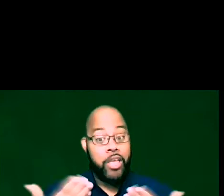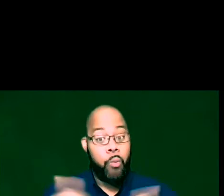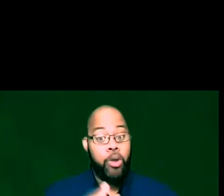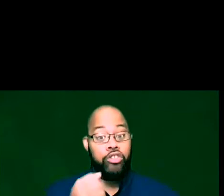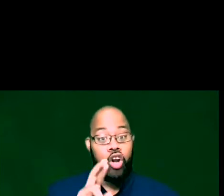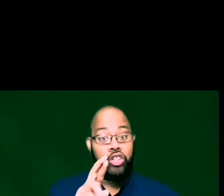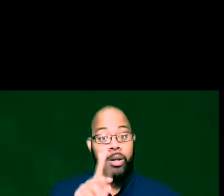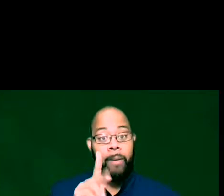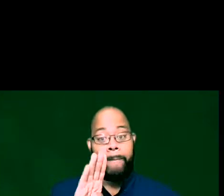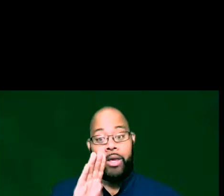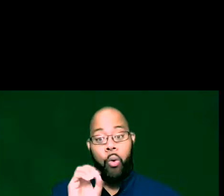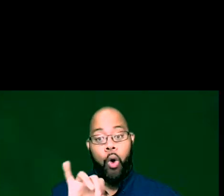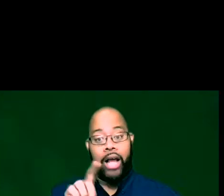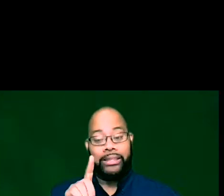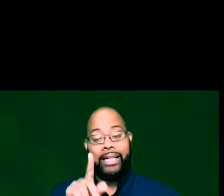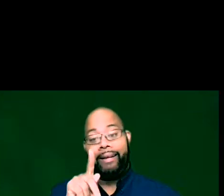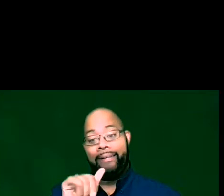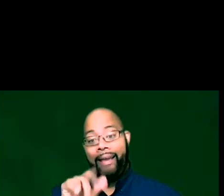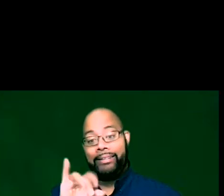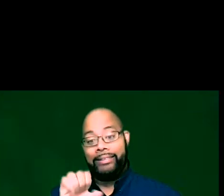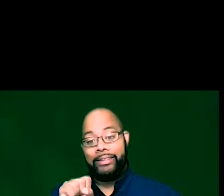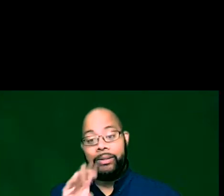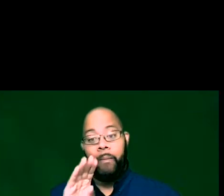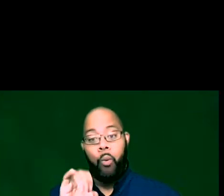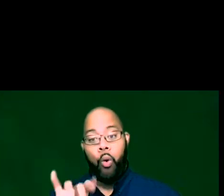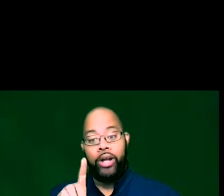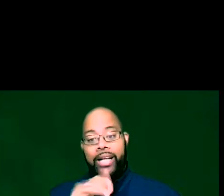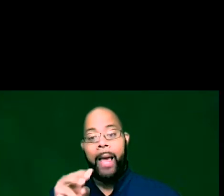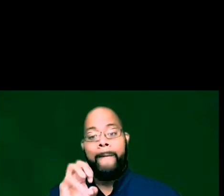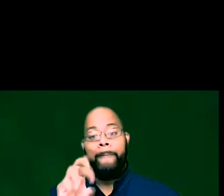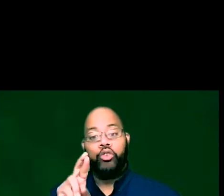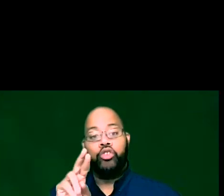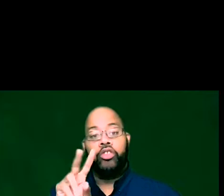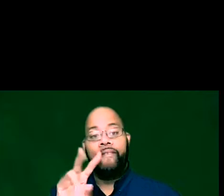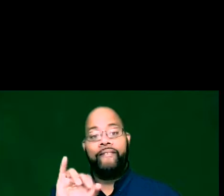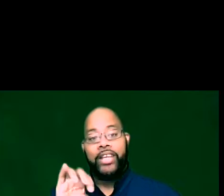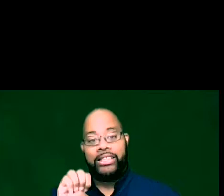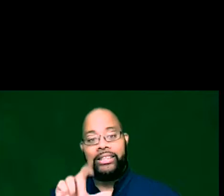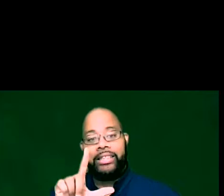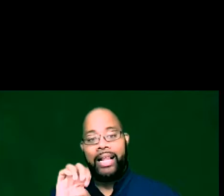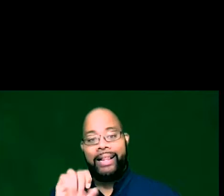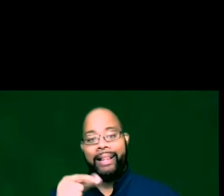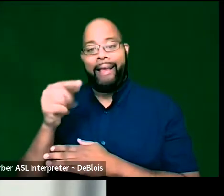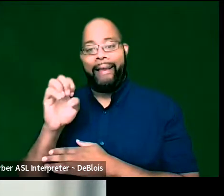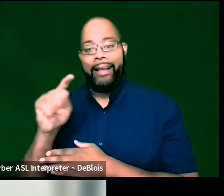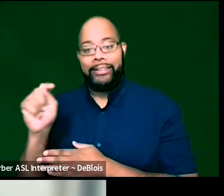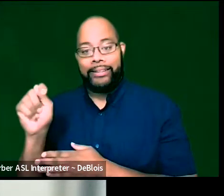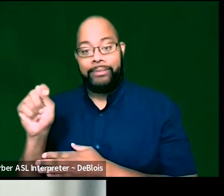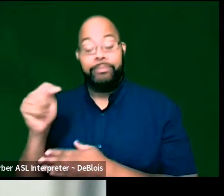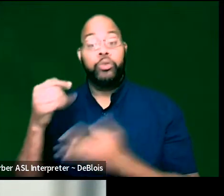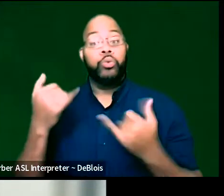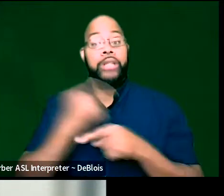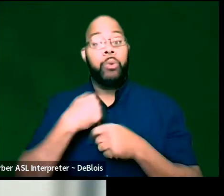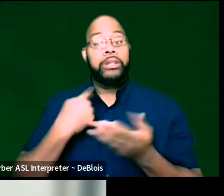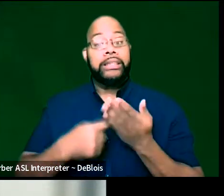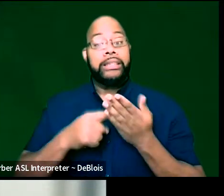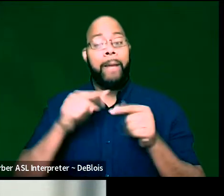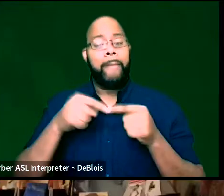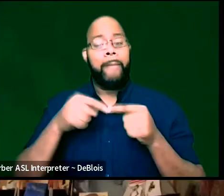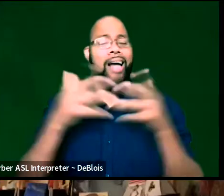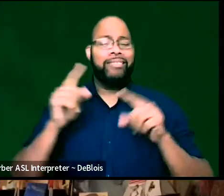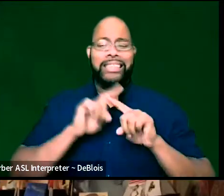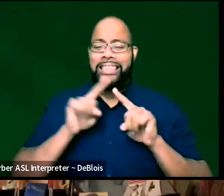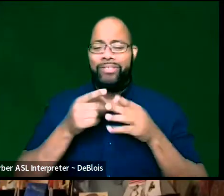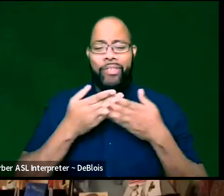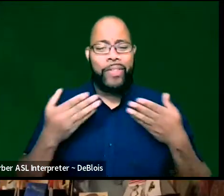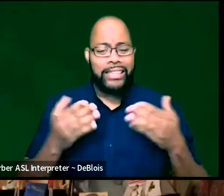Dr. Boyd, Dr. Kandis Boyd, and Mr. Vince Leggett. And today we're going to be talking about a lot of different